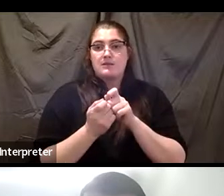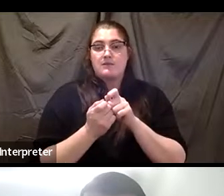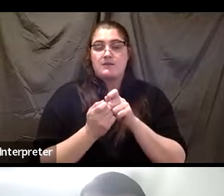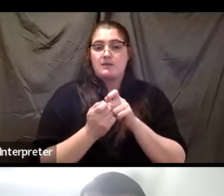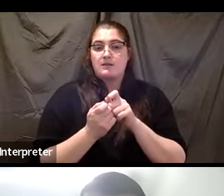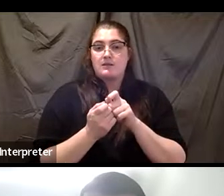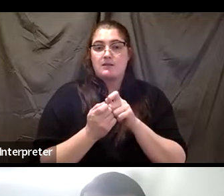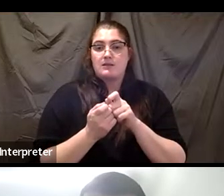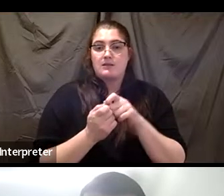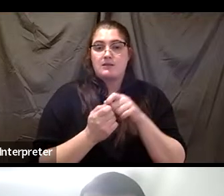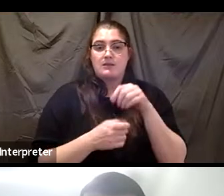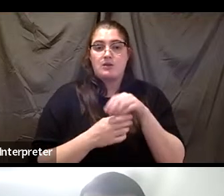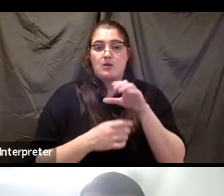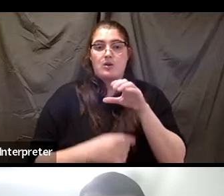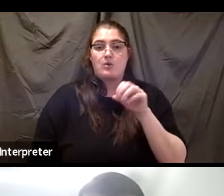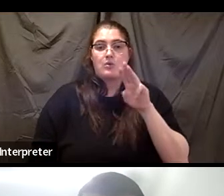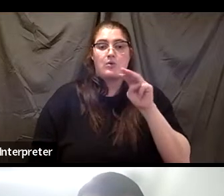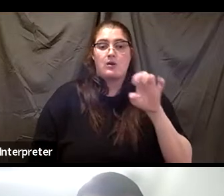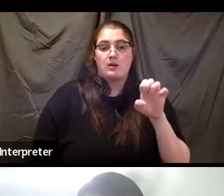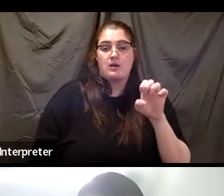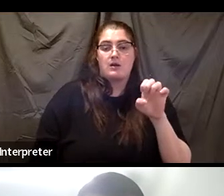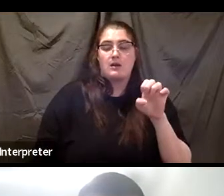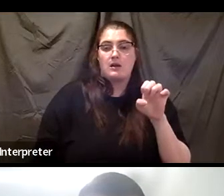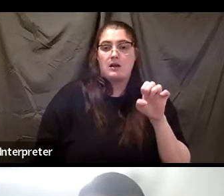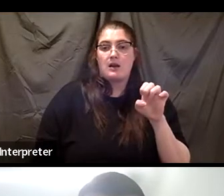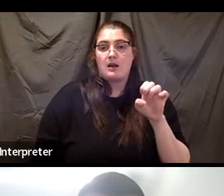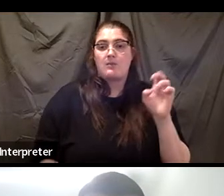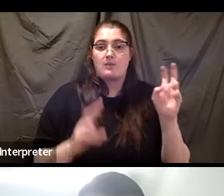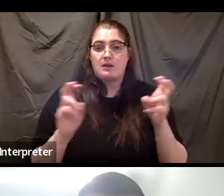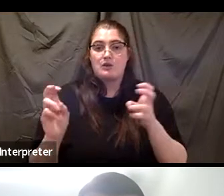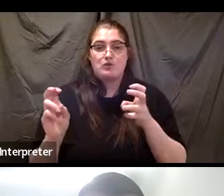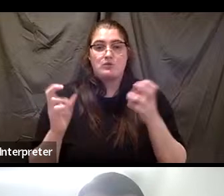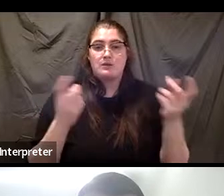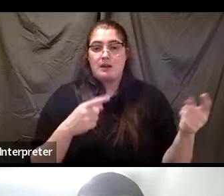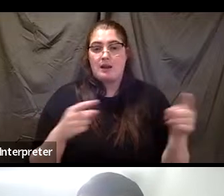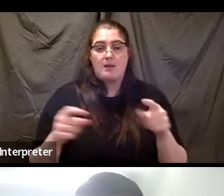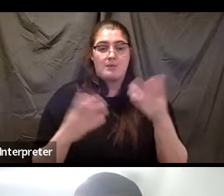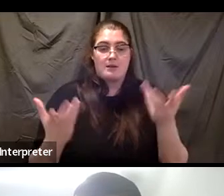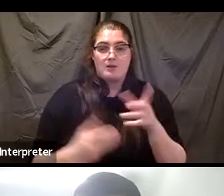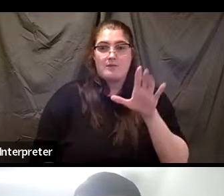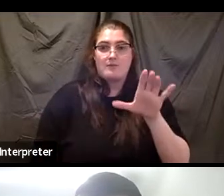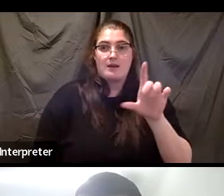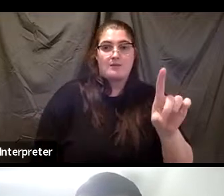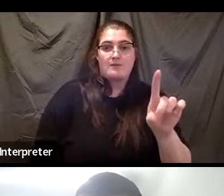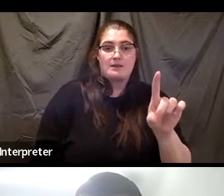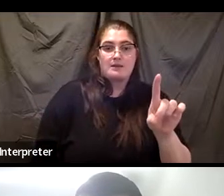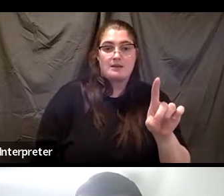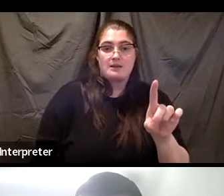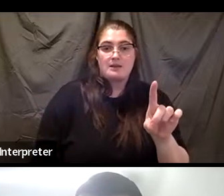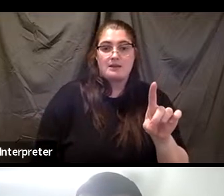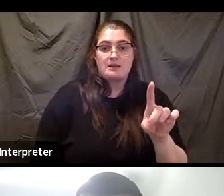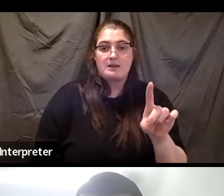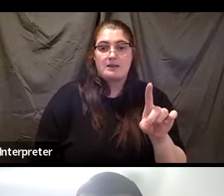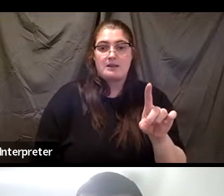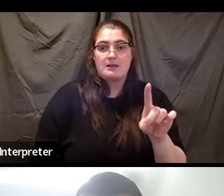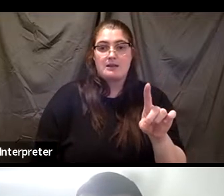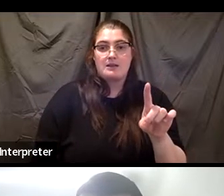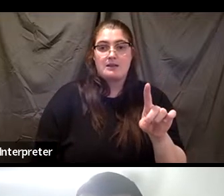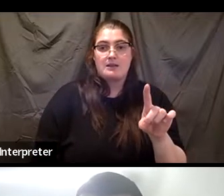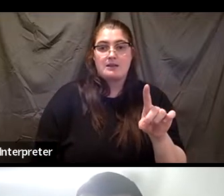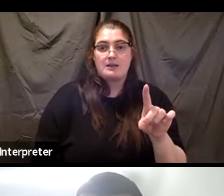crime and issues that we face in 5D, um, their capacity their